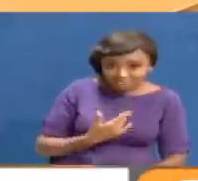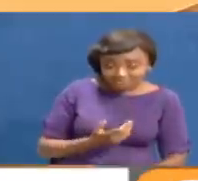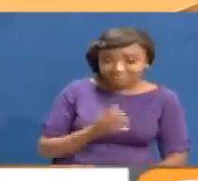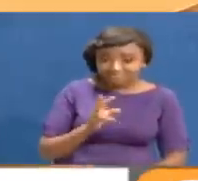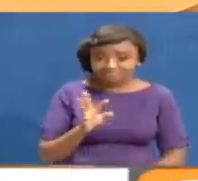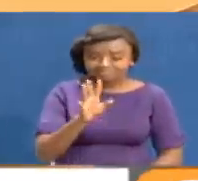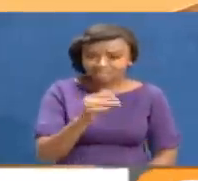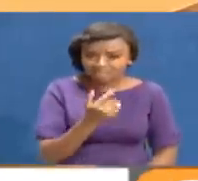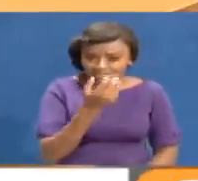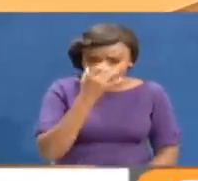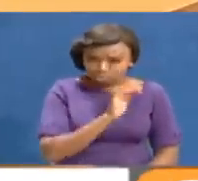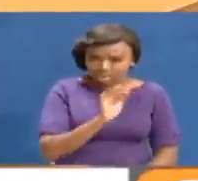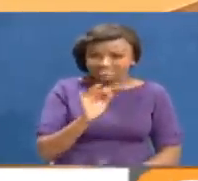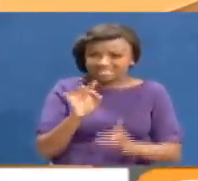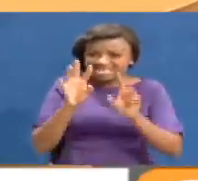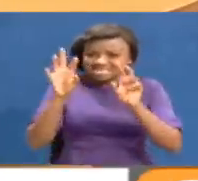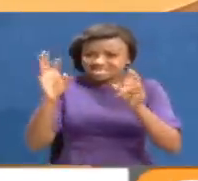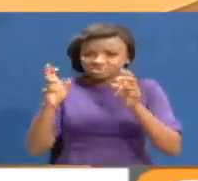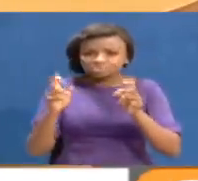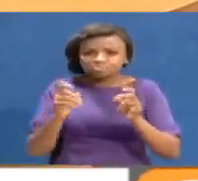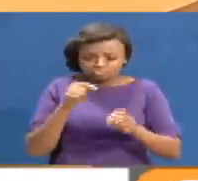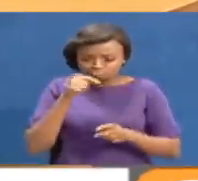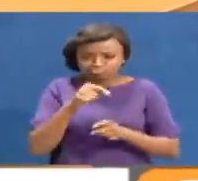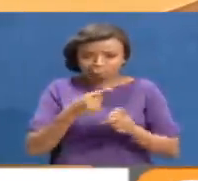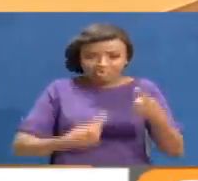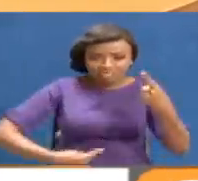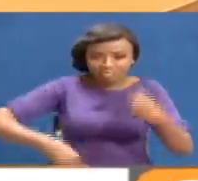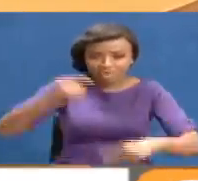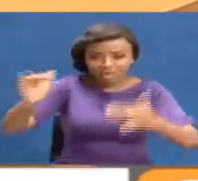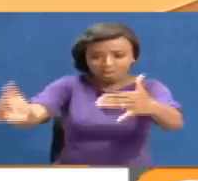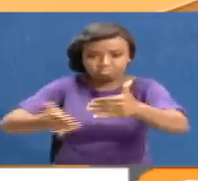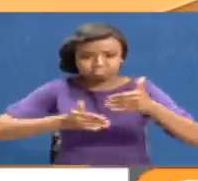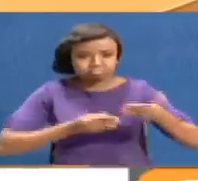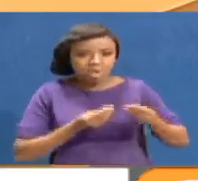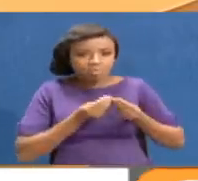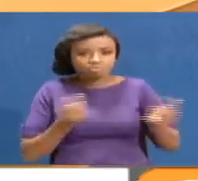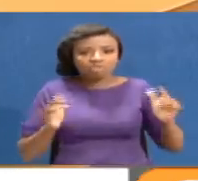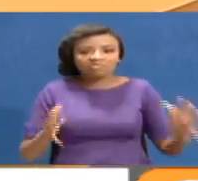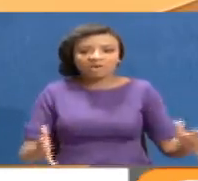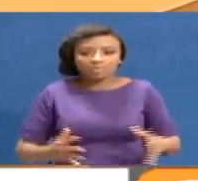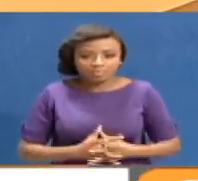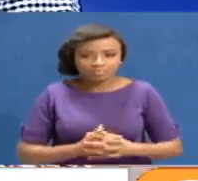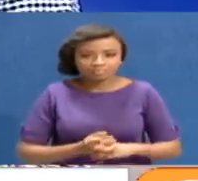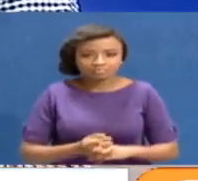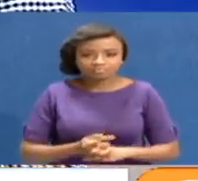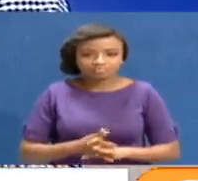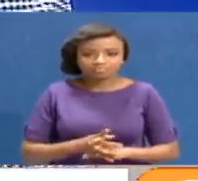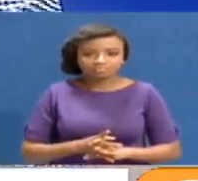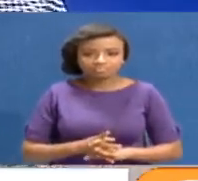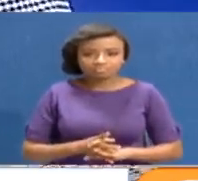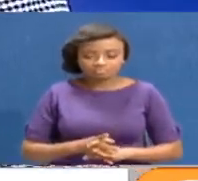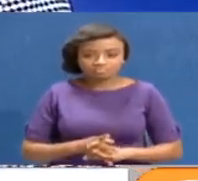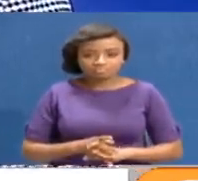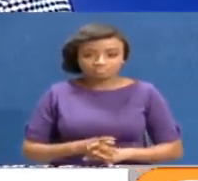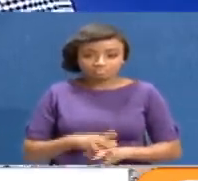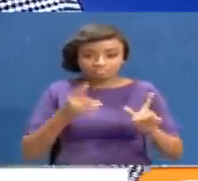talking about, how do you solve the issue of the winner takes it all. Yeah. Now, the winner, in